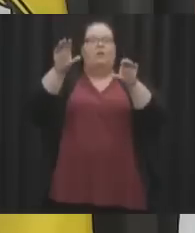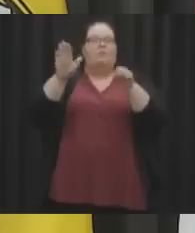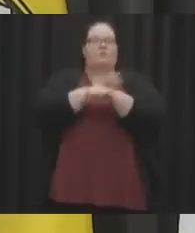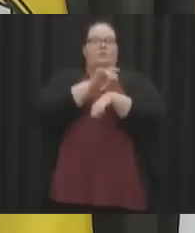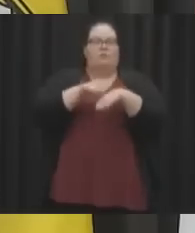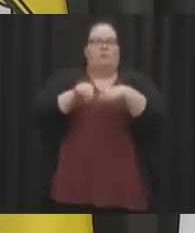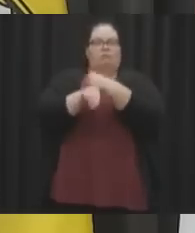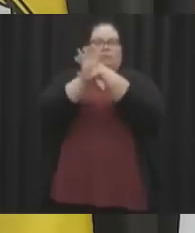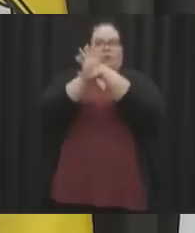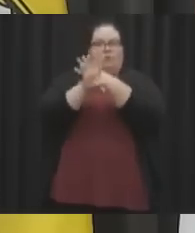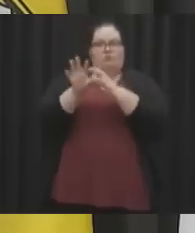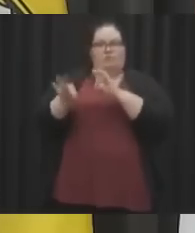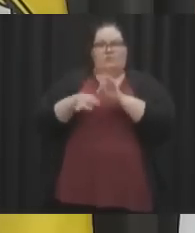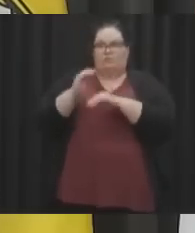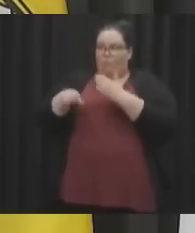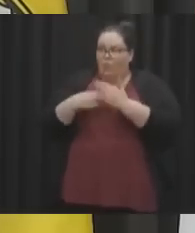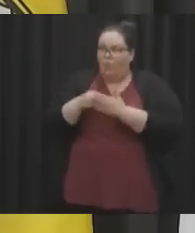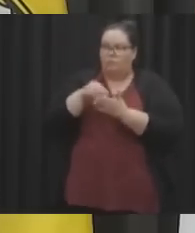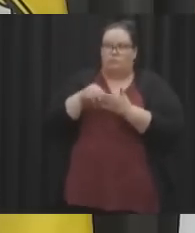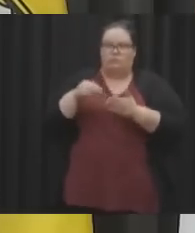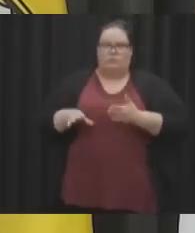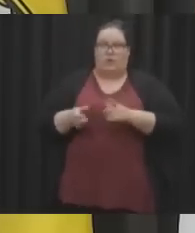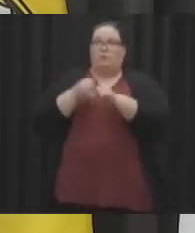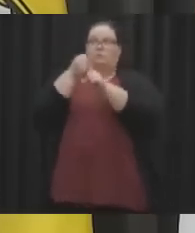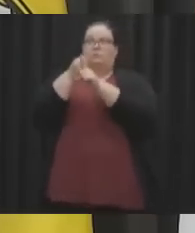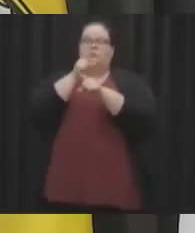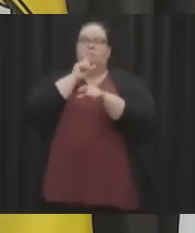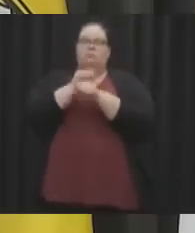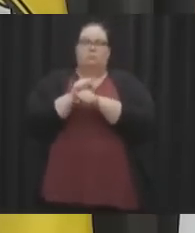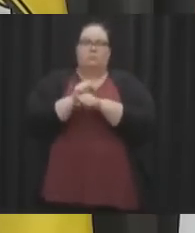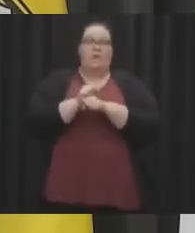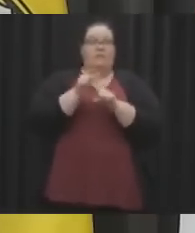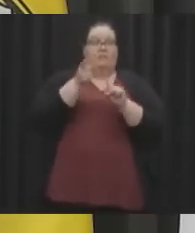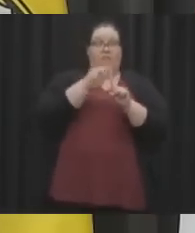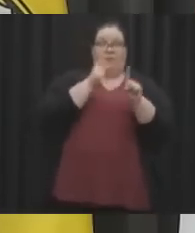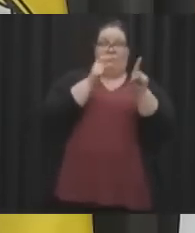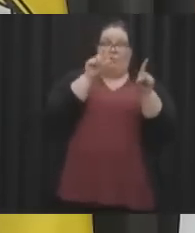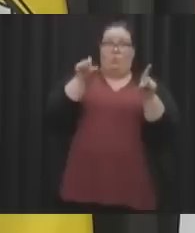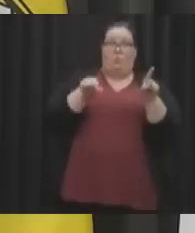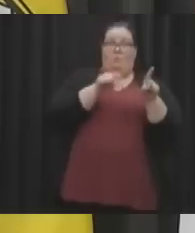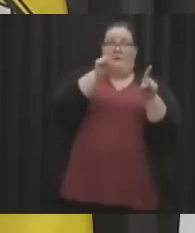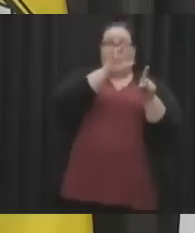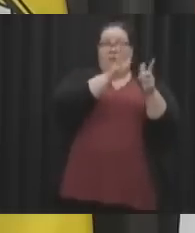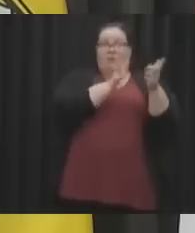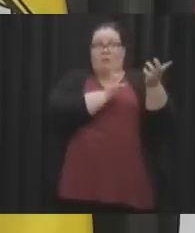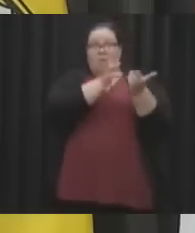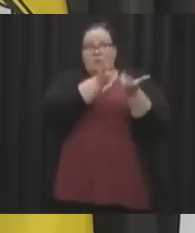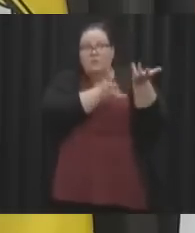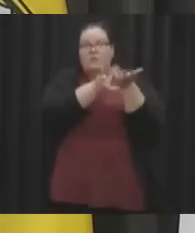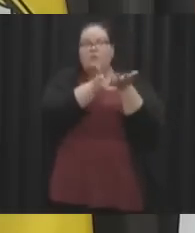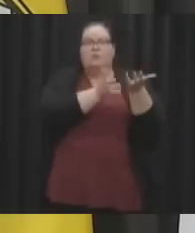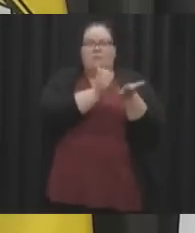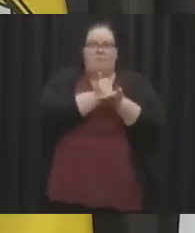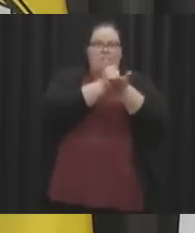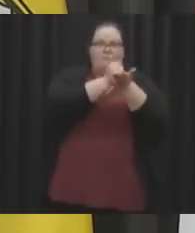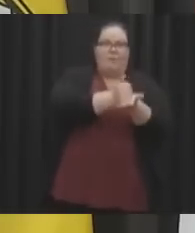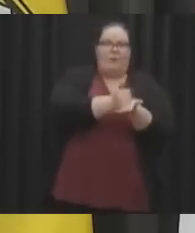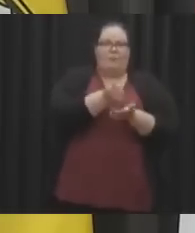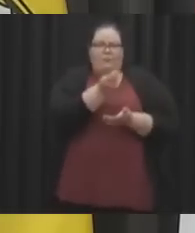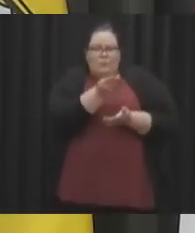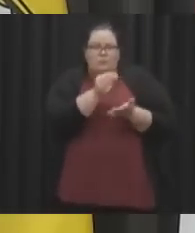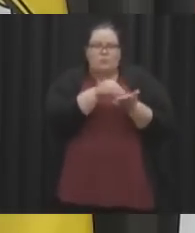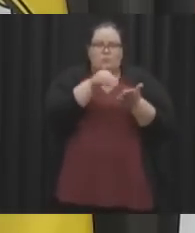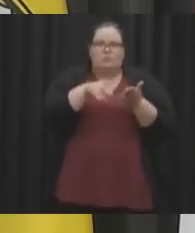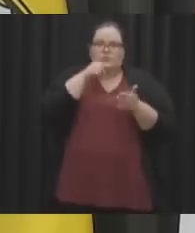Alors, en addition à le cas à l'école secondaire de Sugarloaf, on a maintenant aussi aujourd'hui un nouvel cas à l'Académie Notre-Dame